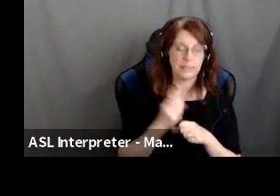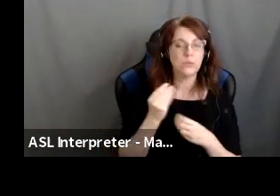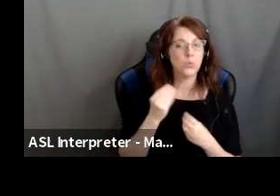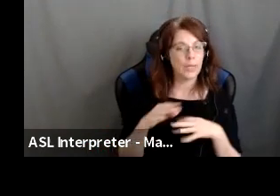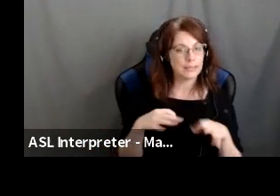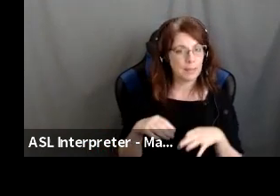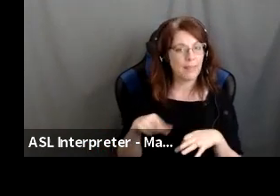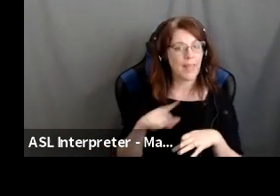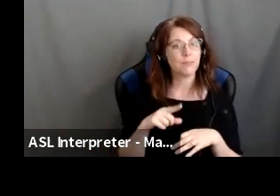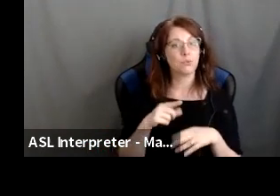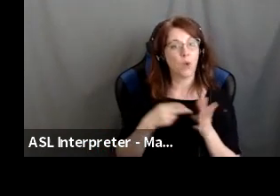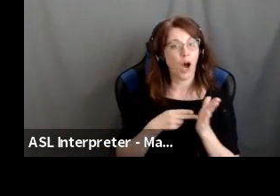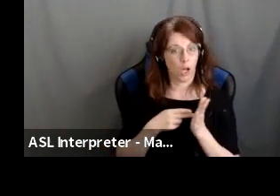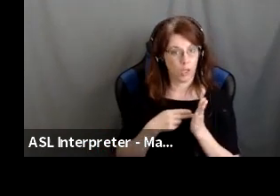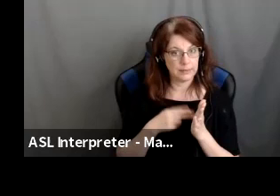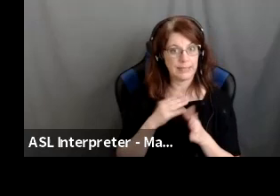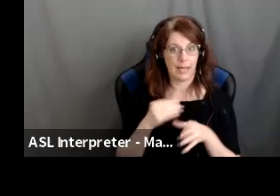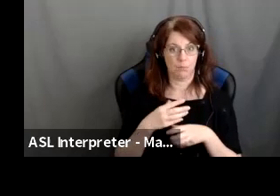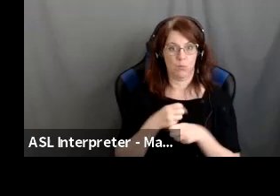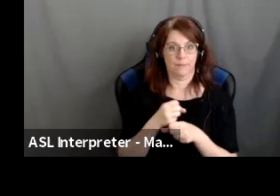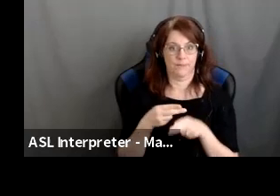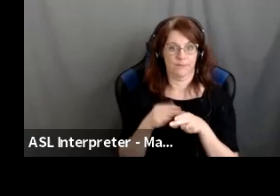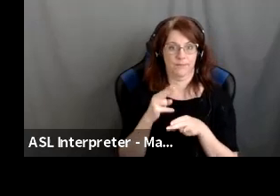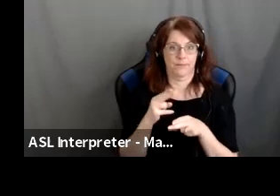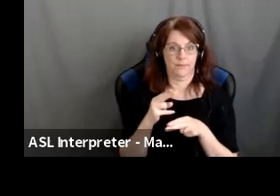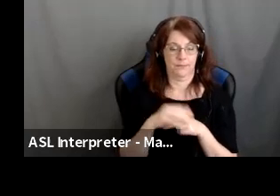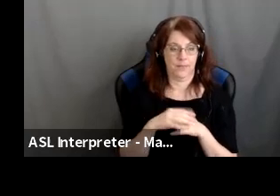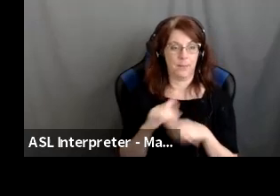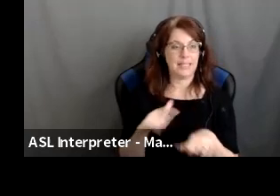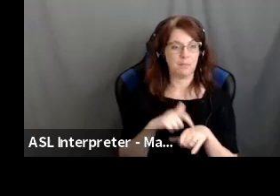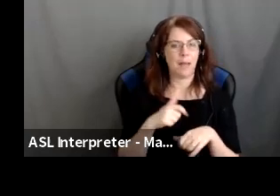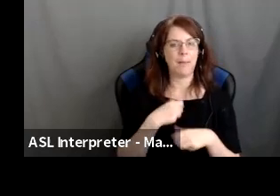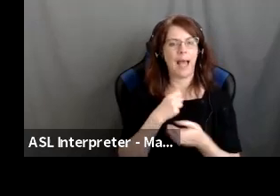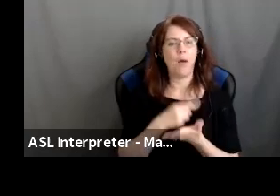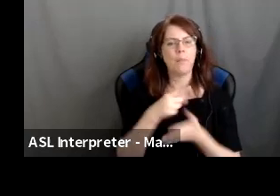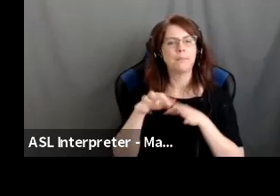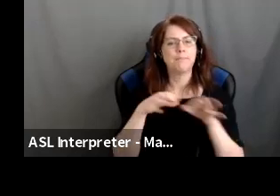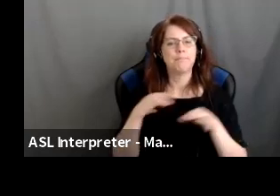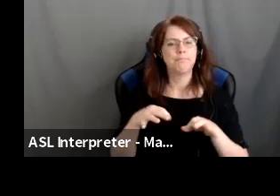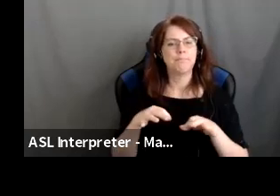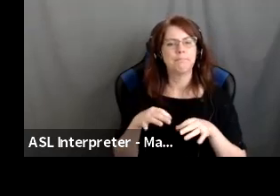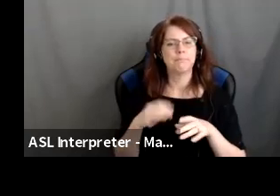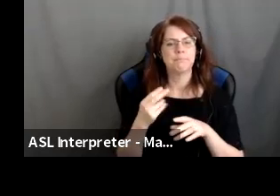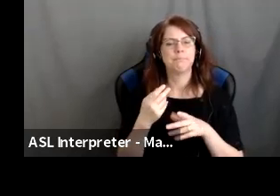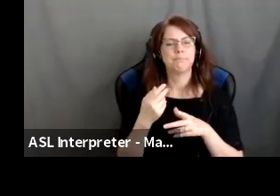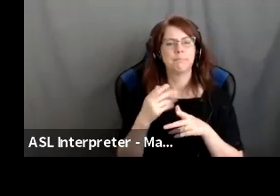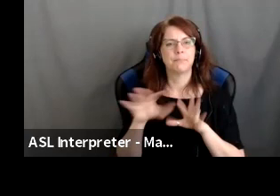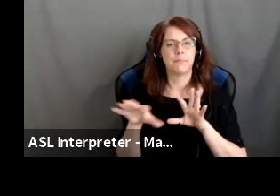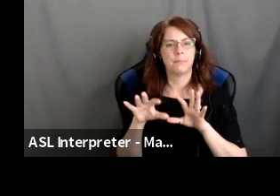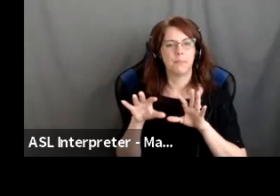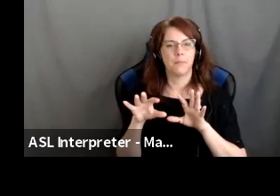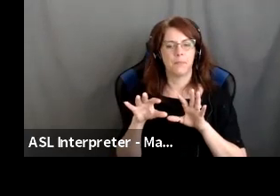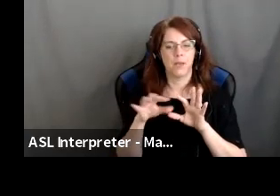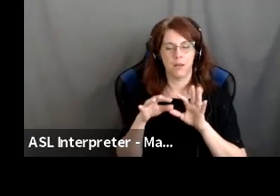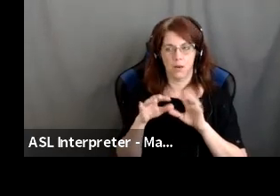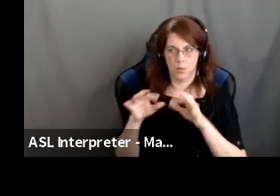and honest about it. But also you want to help them frame what they are doing now